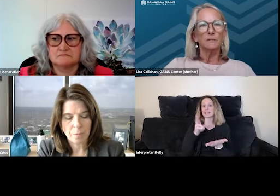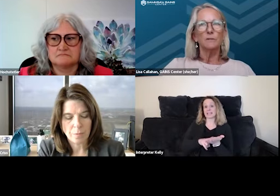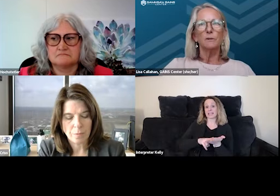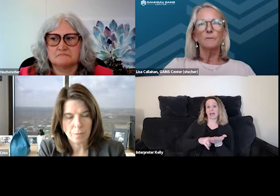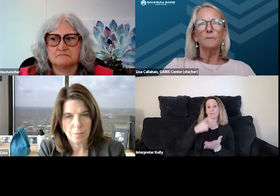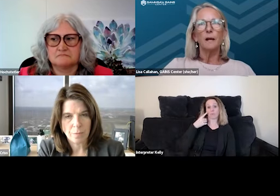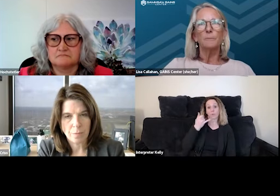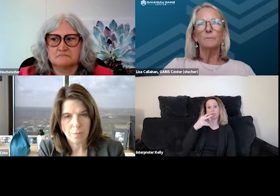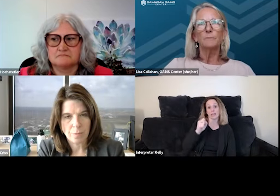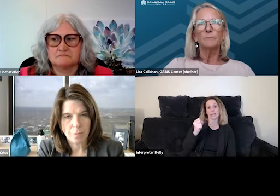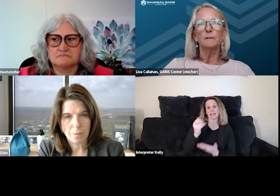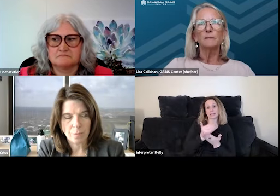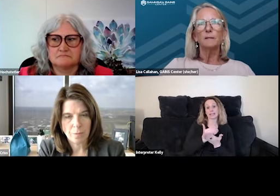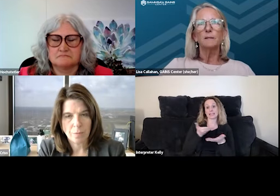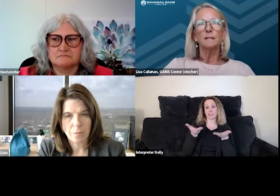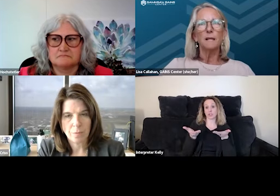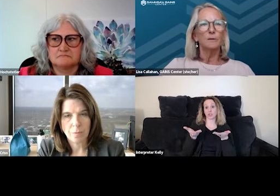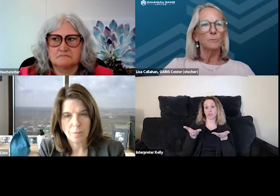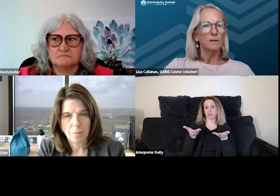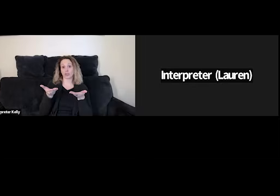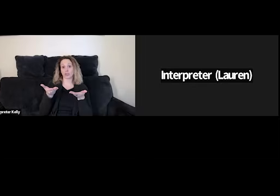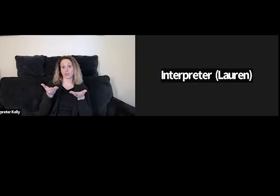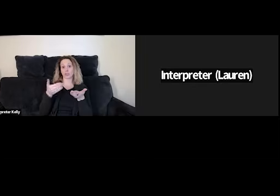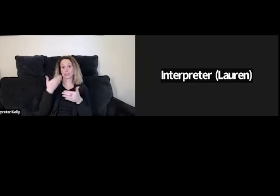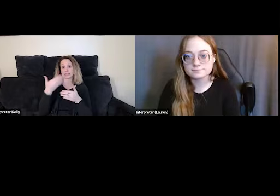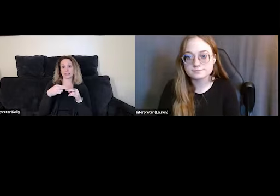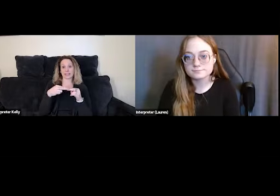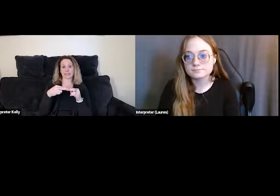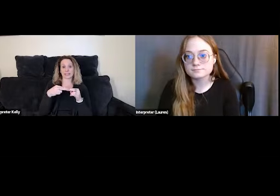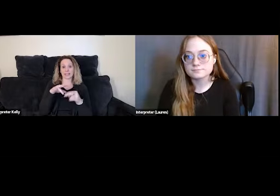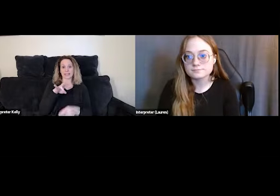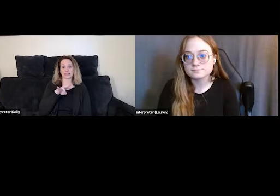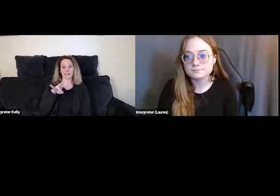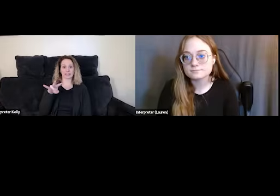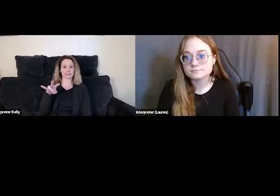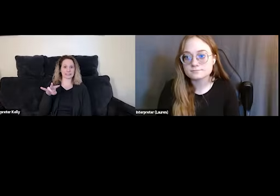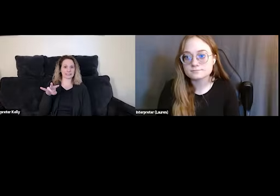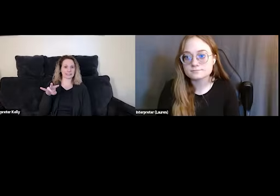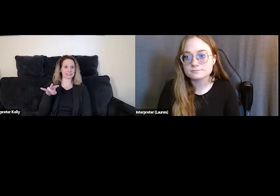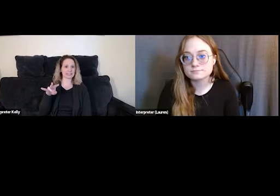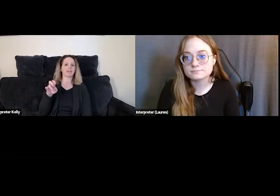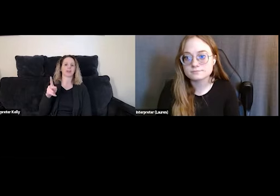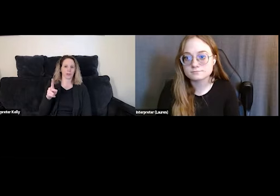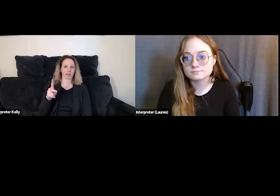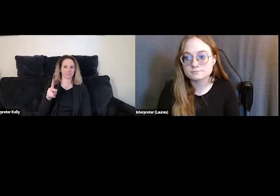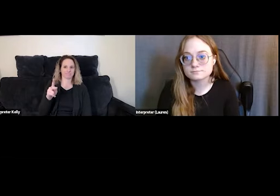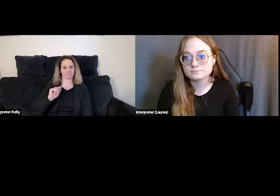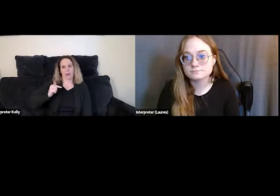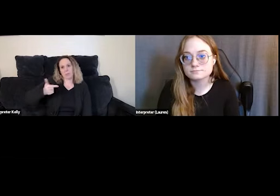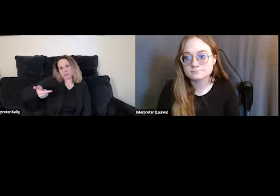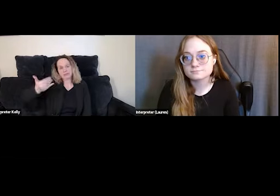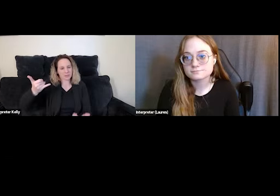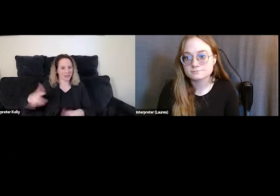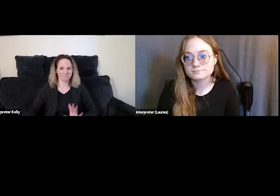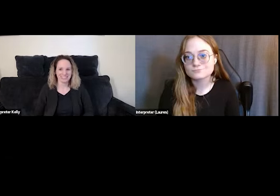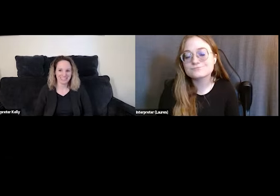Gains listserv, let's see, next slide. Can we go to 77, please? Yeah. If